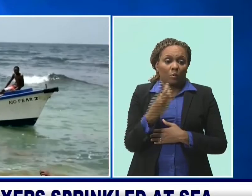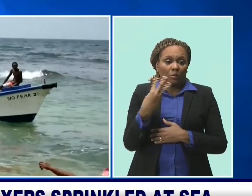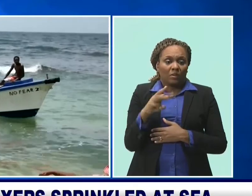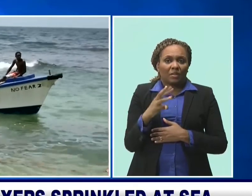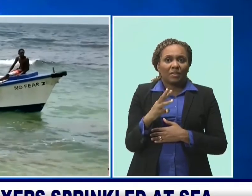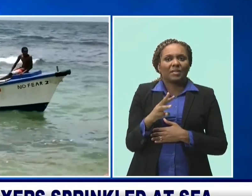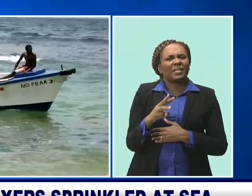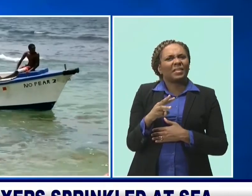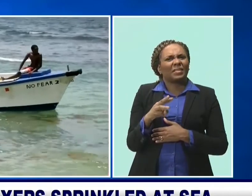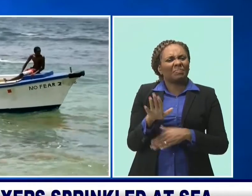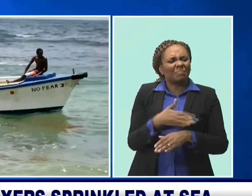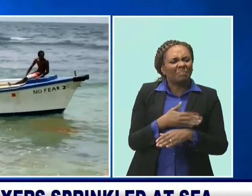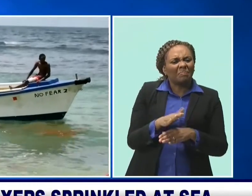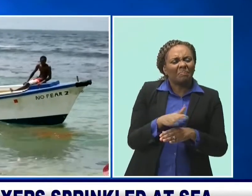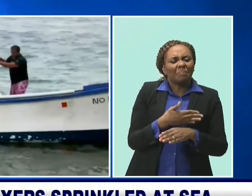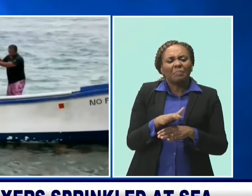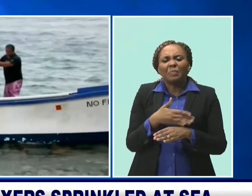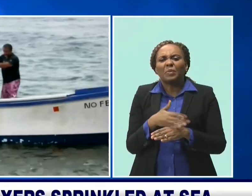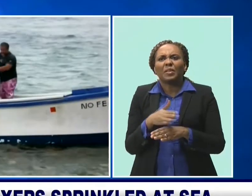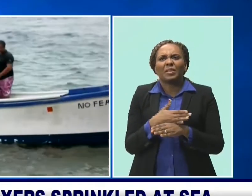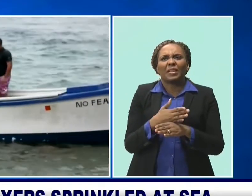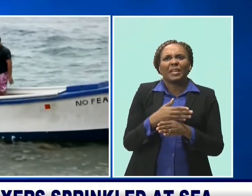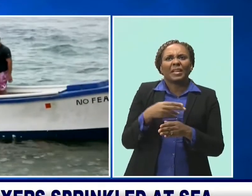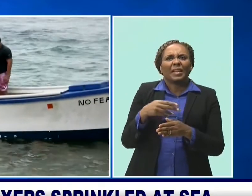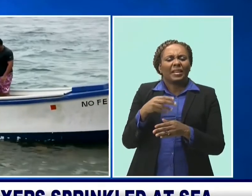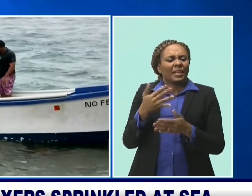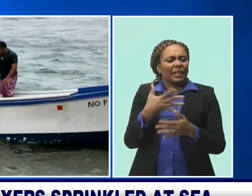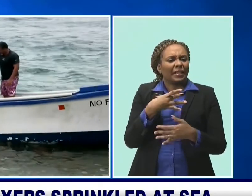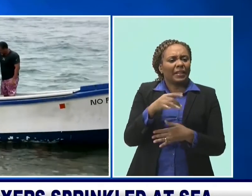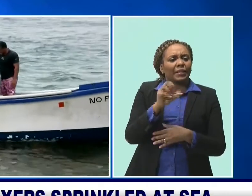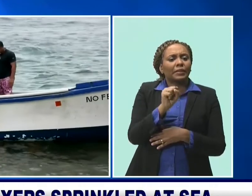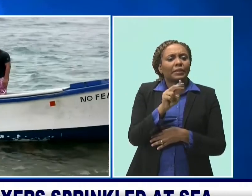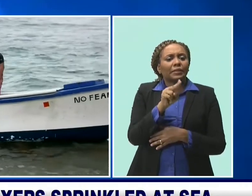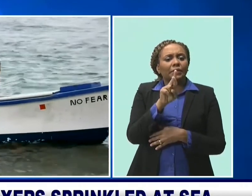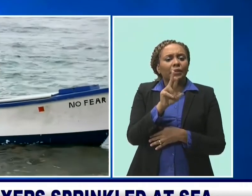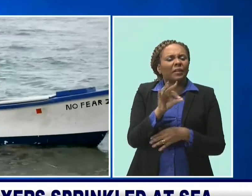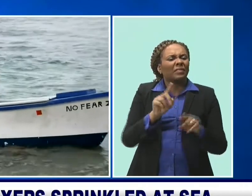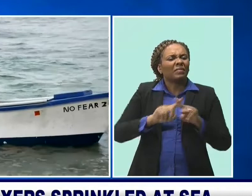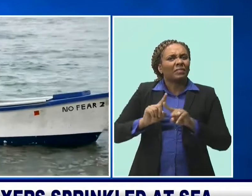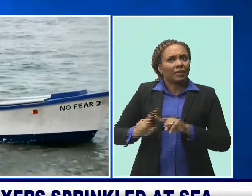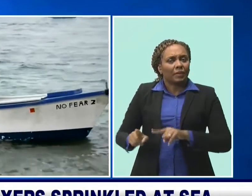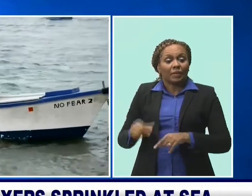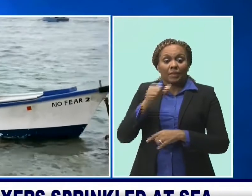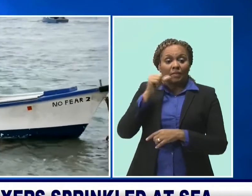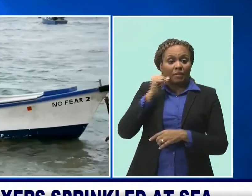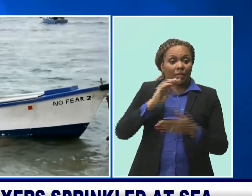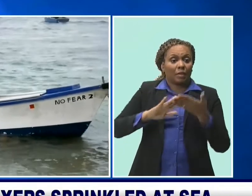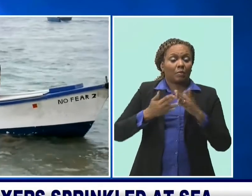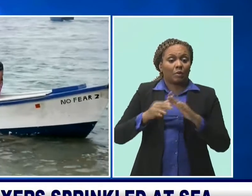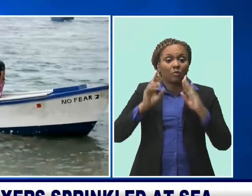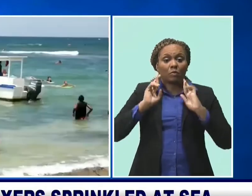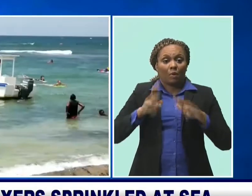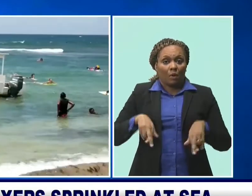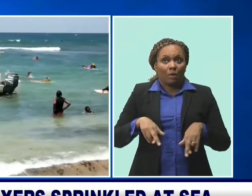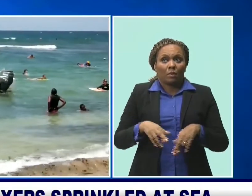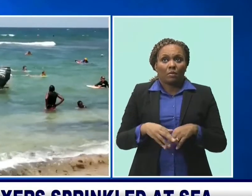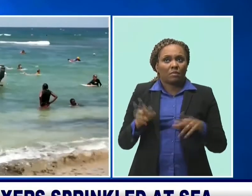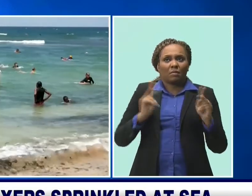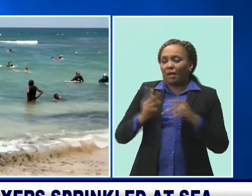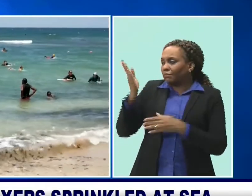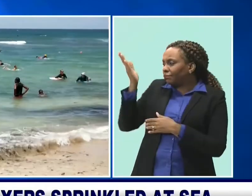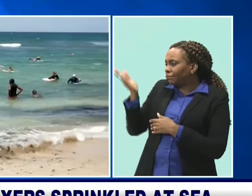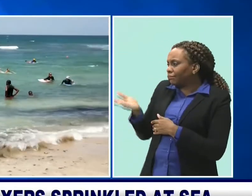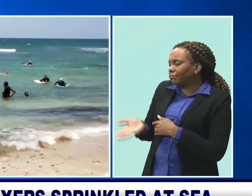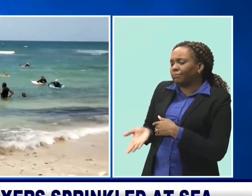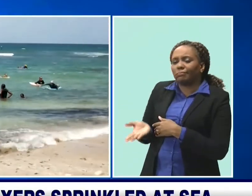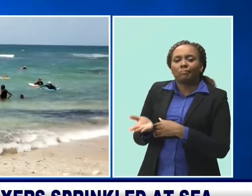certified diver and fisherman, surfer, and handyman. Yesterday, the community responded again. Surfers, paddleboard men, and